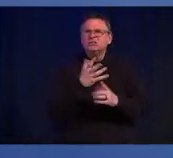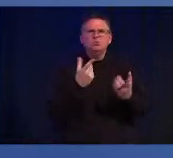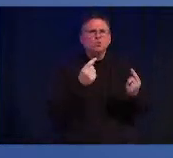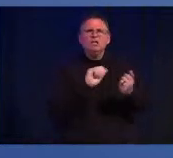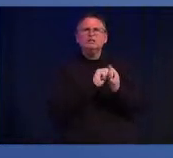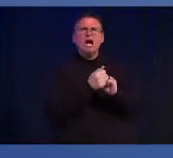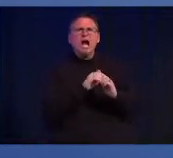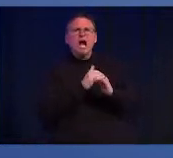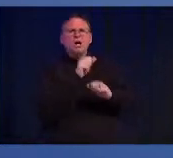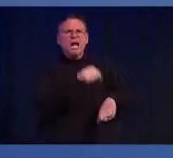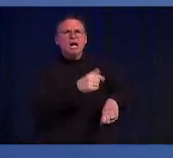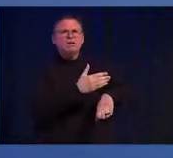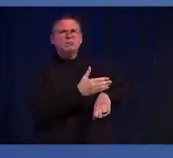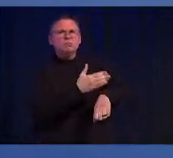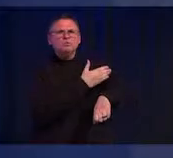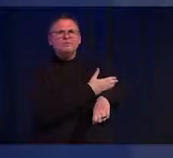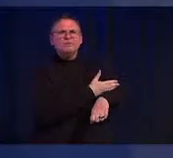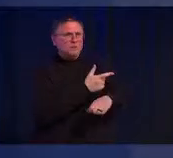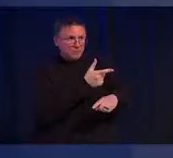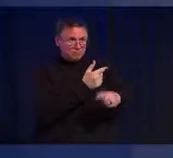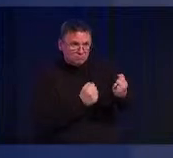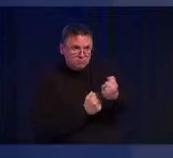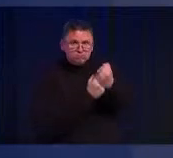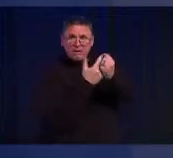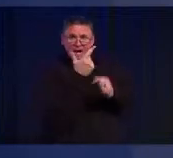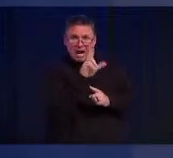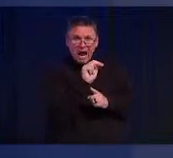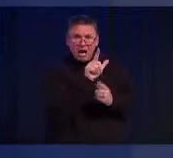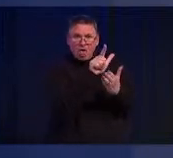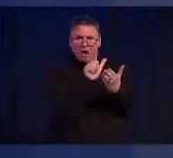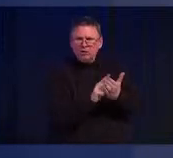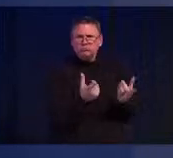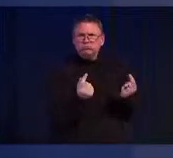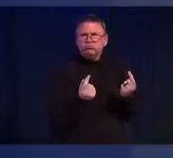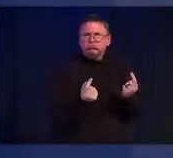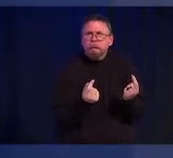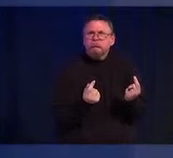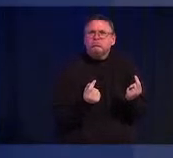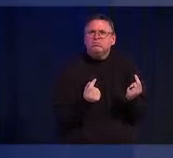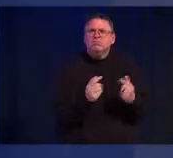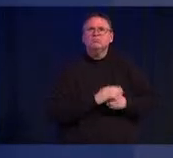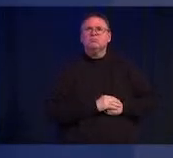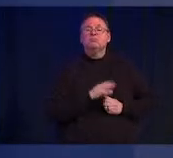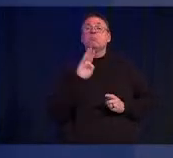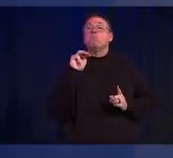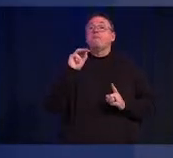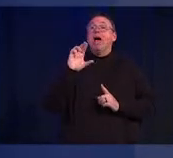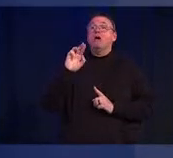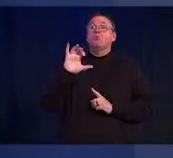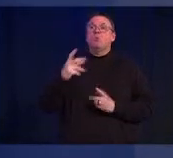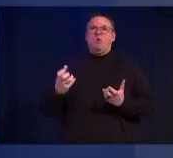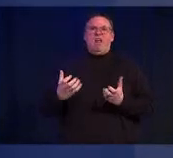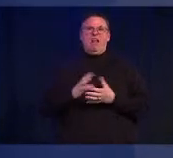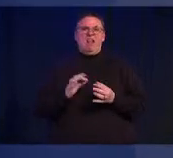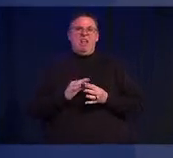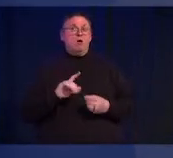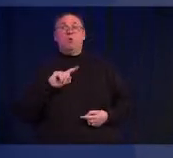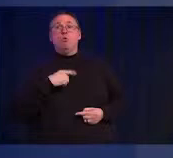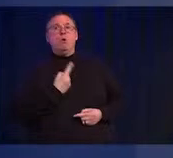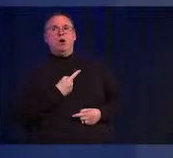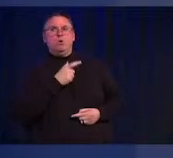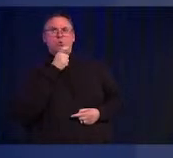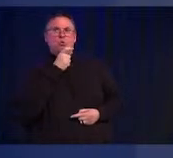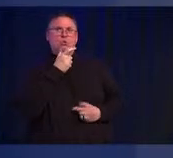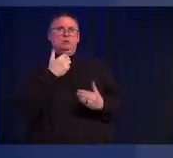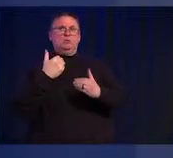laws? Ms. McCormick? So I'm the only candidate here that has been responsible for an entire school system or who